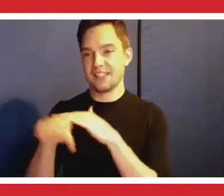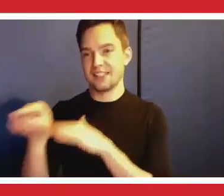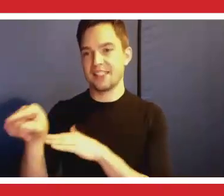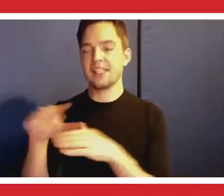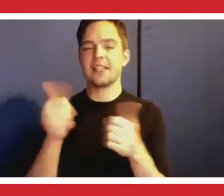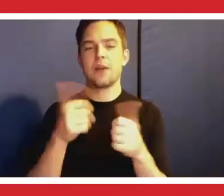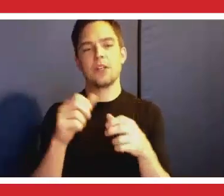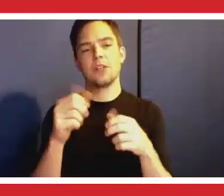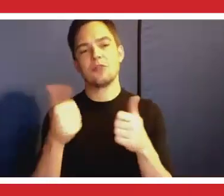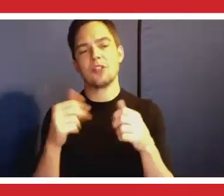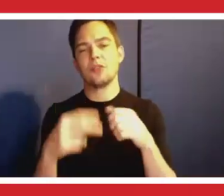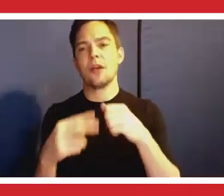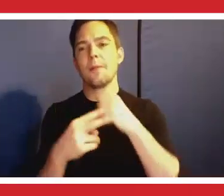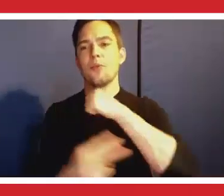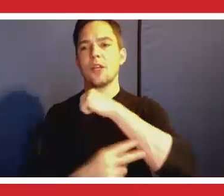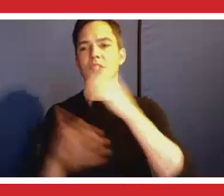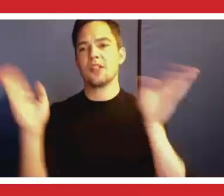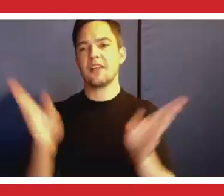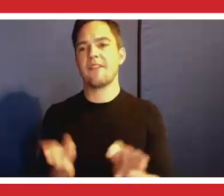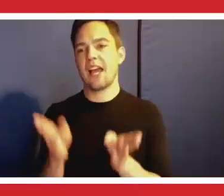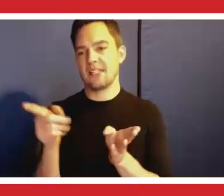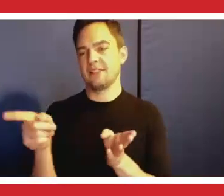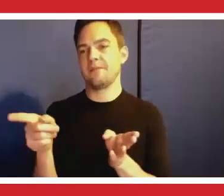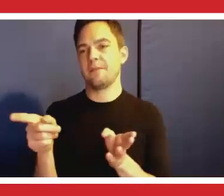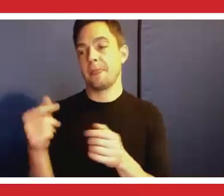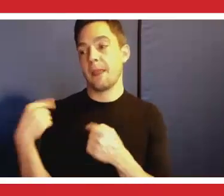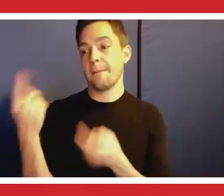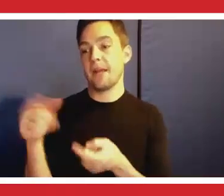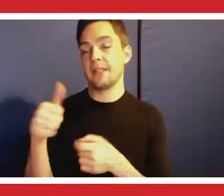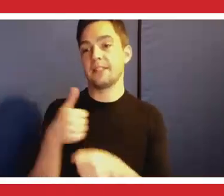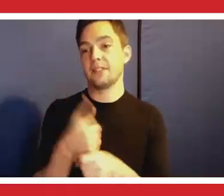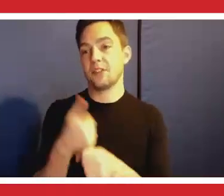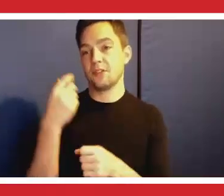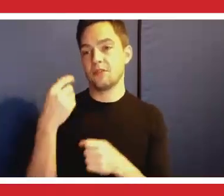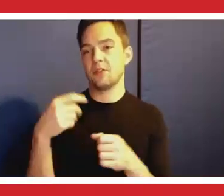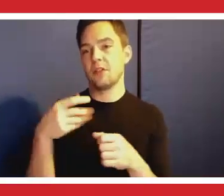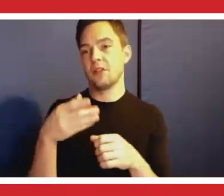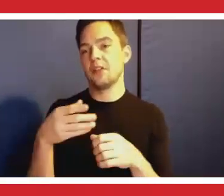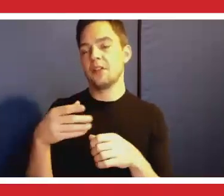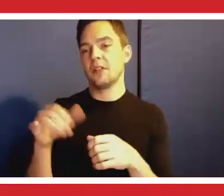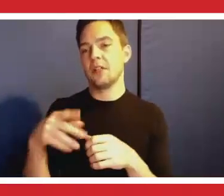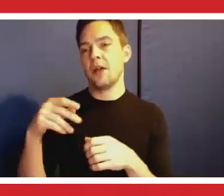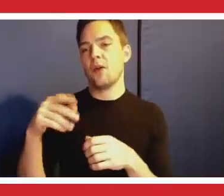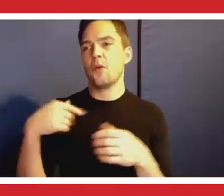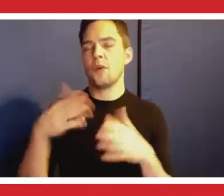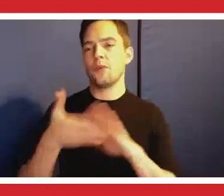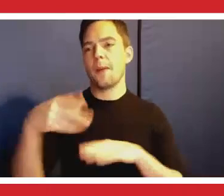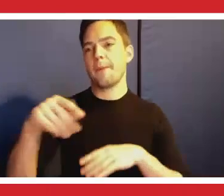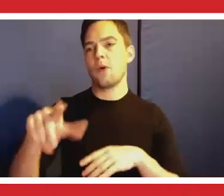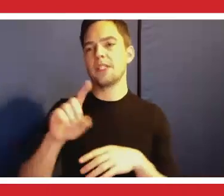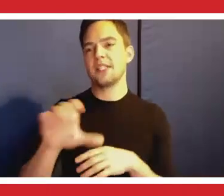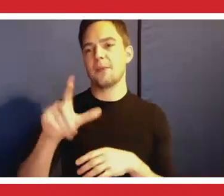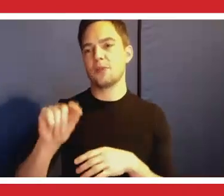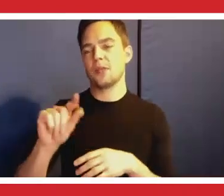divide. And we saw in the last decade or so, we did a poll in December 2021, we saved